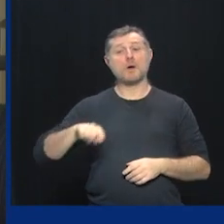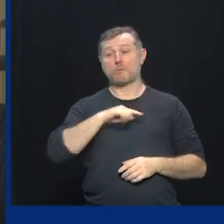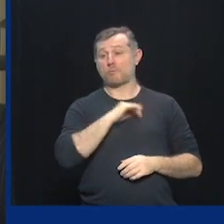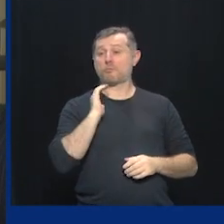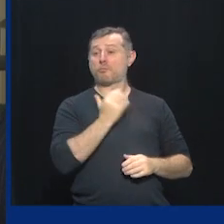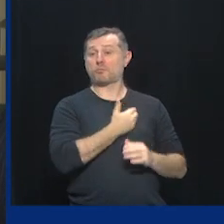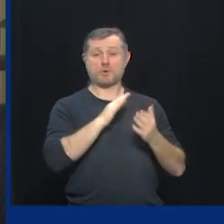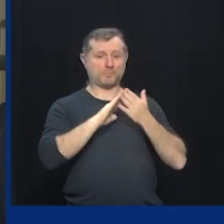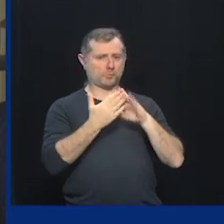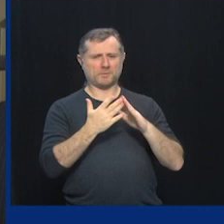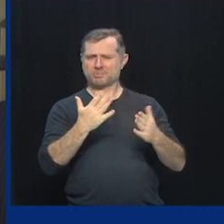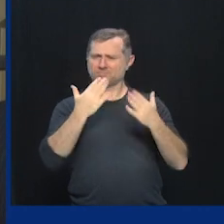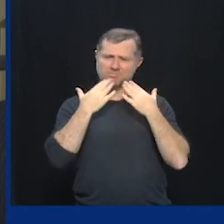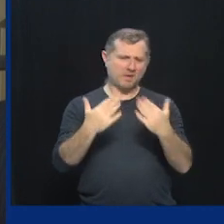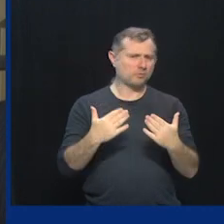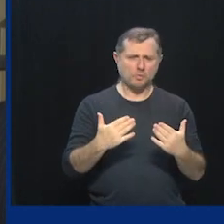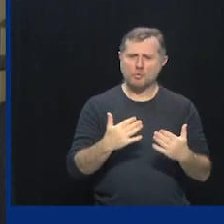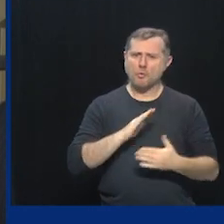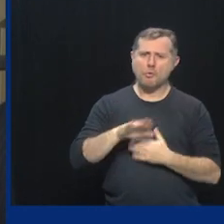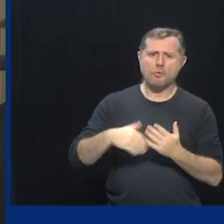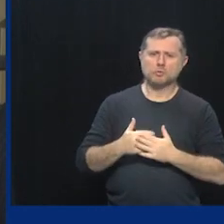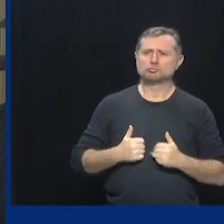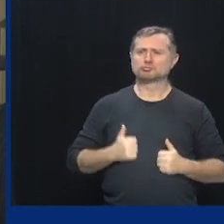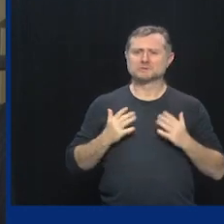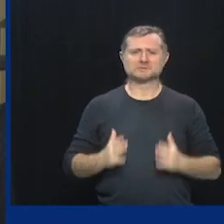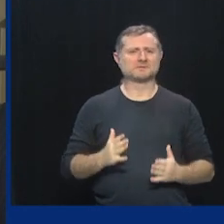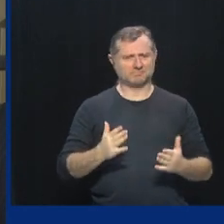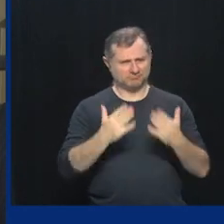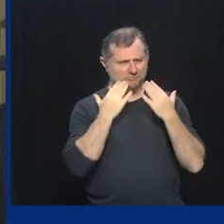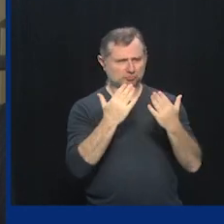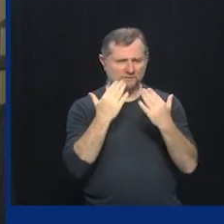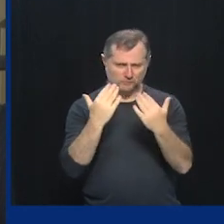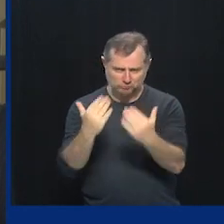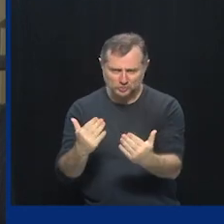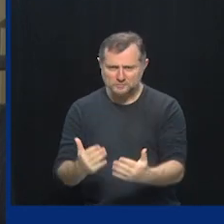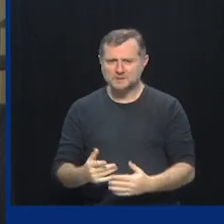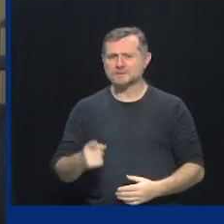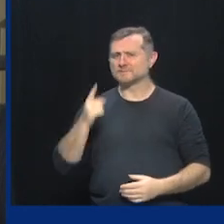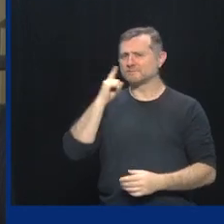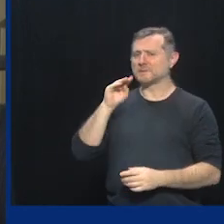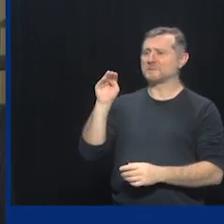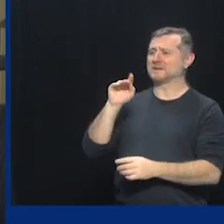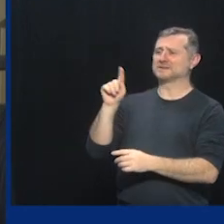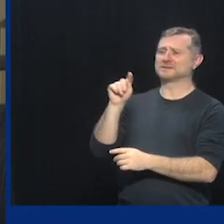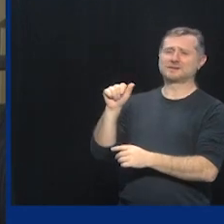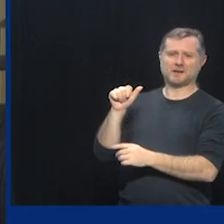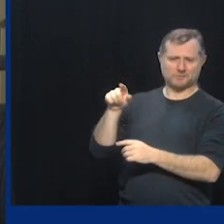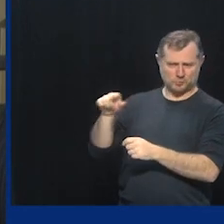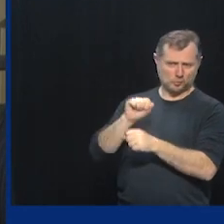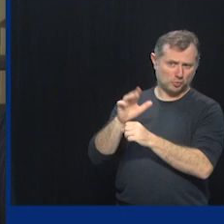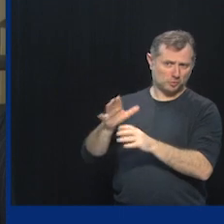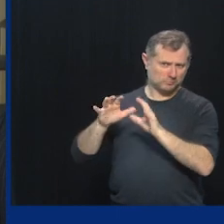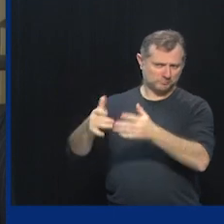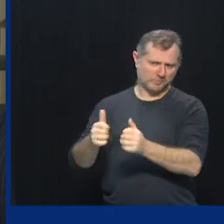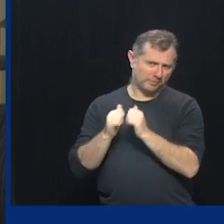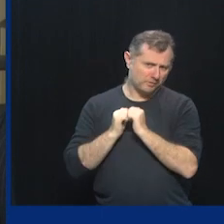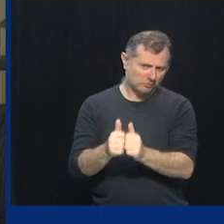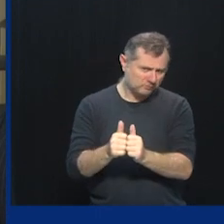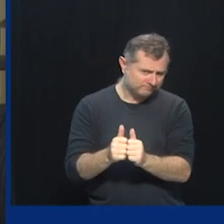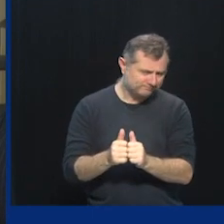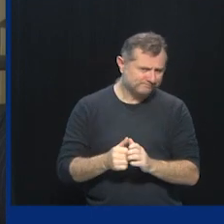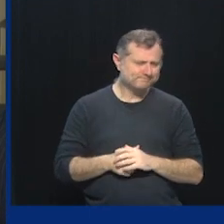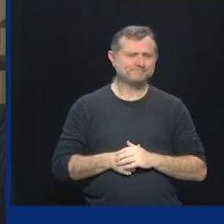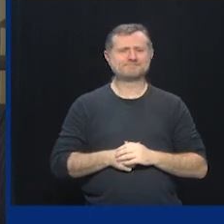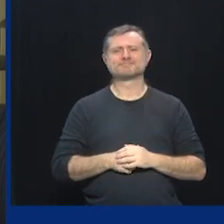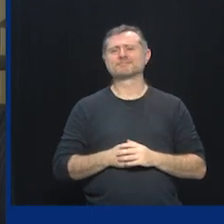our residents. We're grateful. I'm thankful for MTA working with Jano, Lieber, and